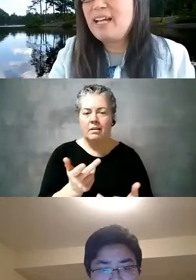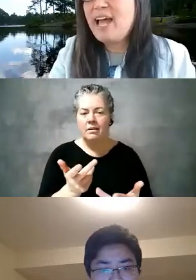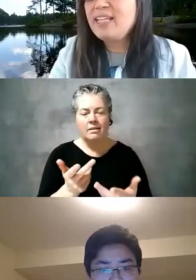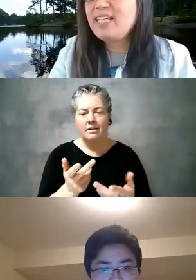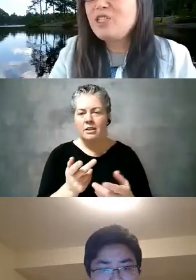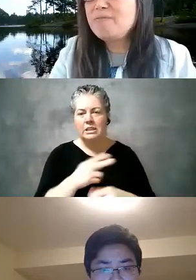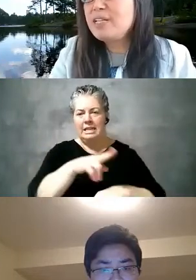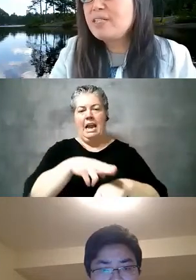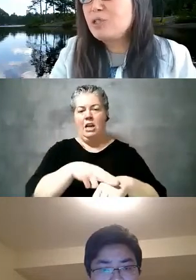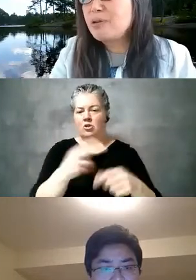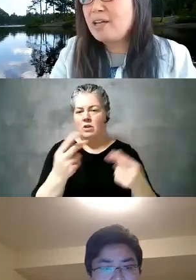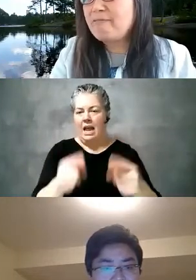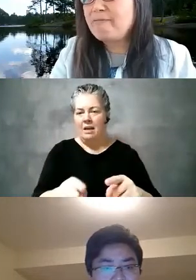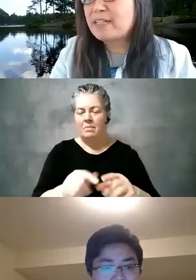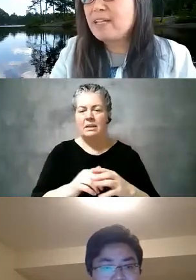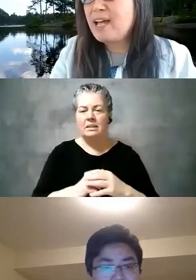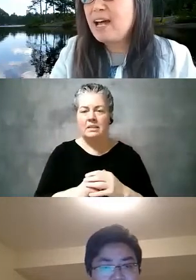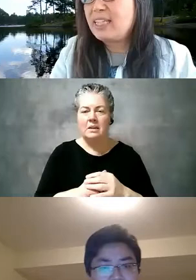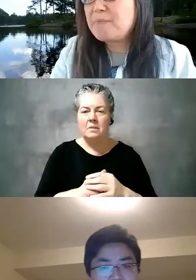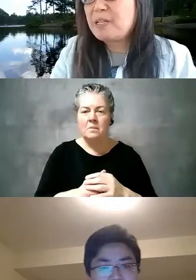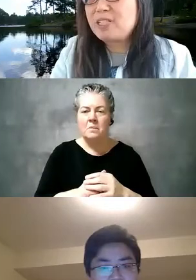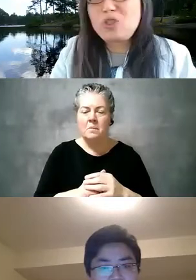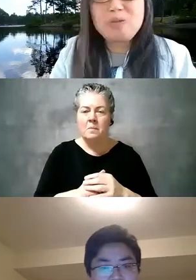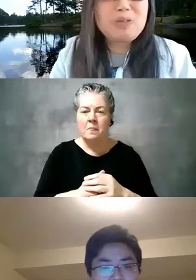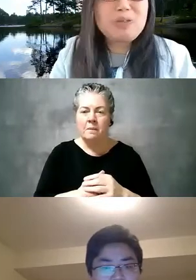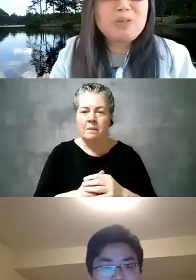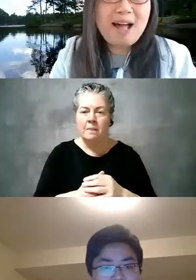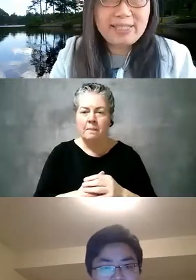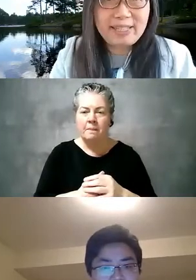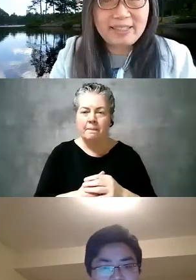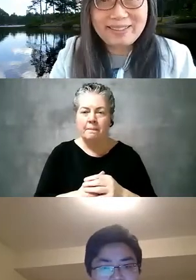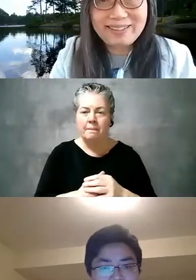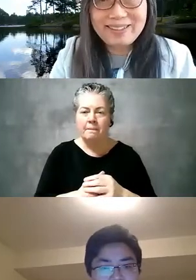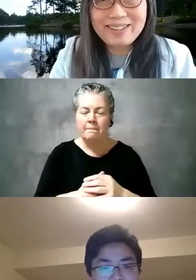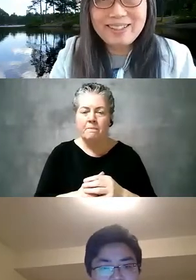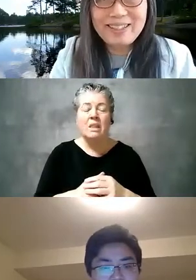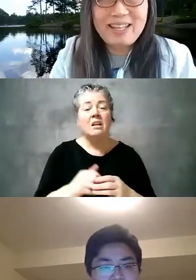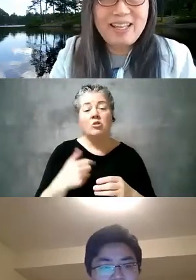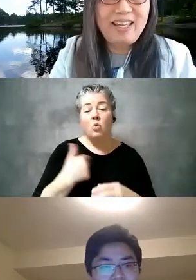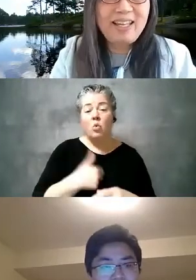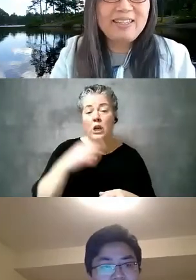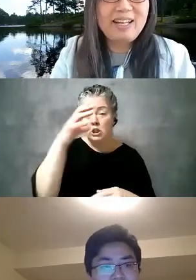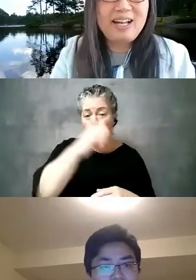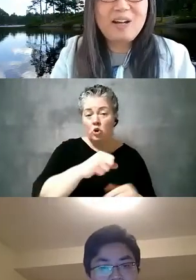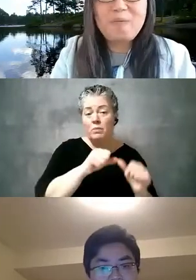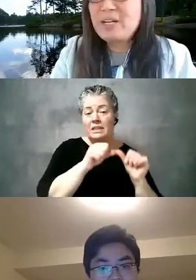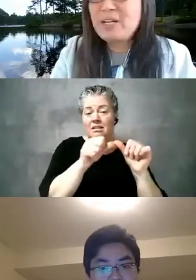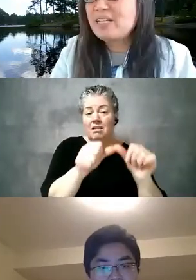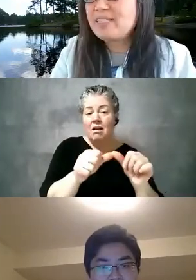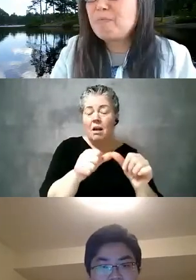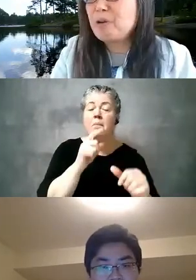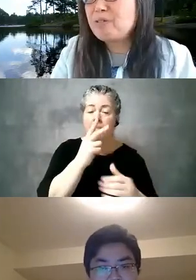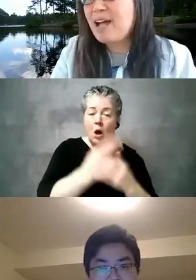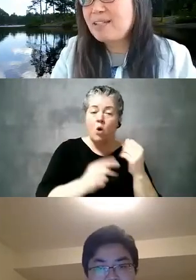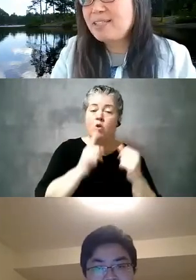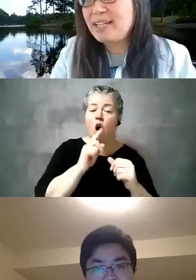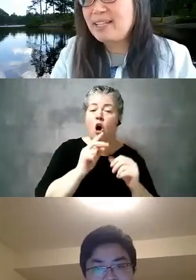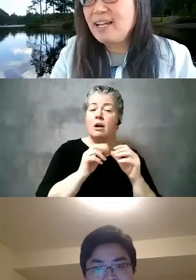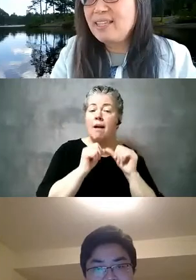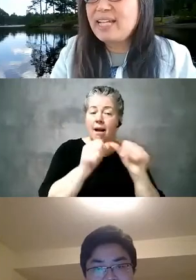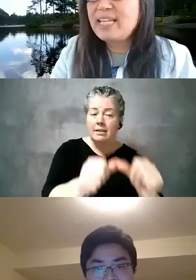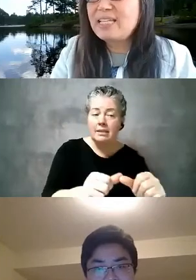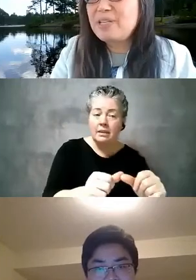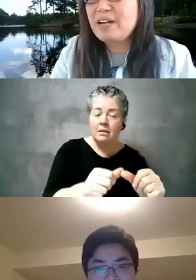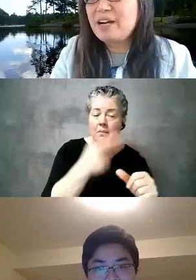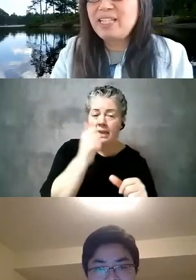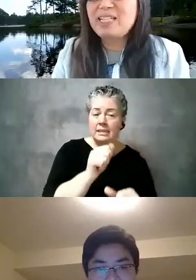right? And each of these two causal effects are typically assumed to be constant. And because they are both constant,